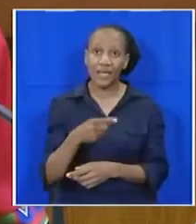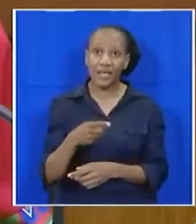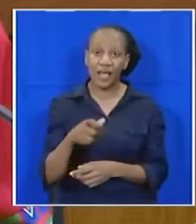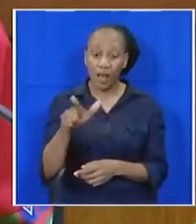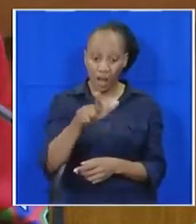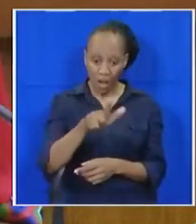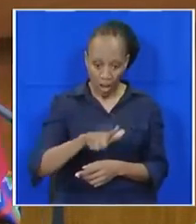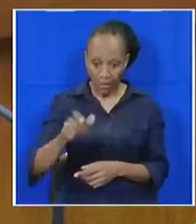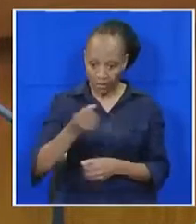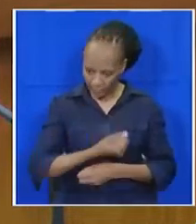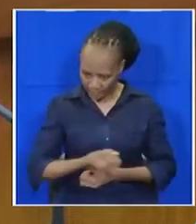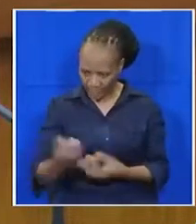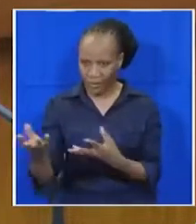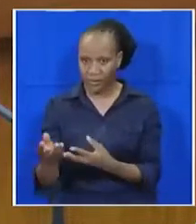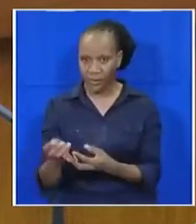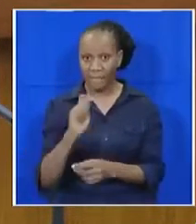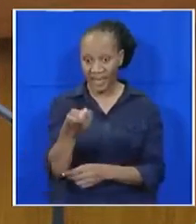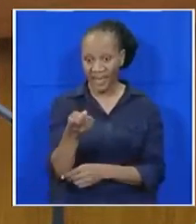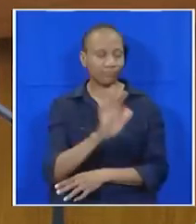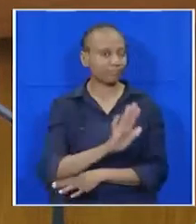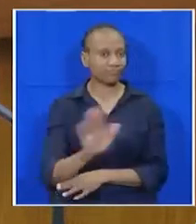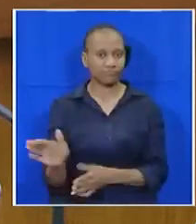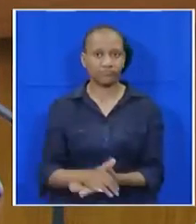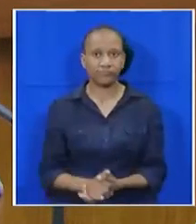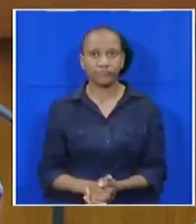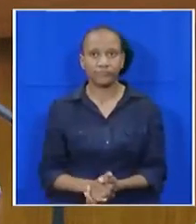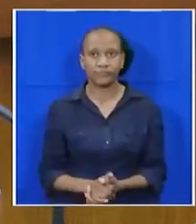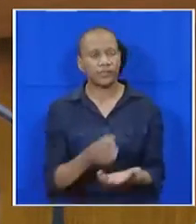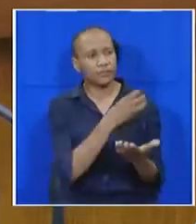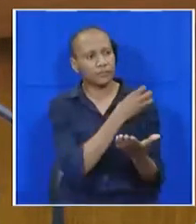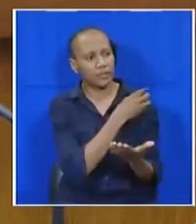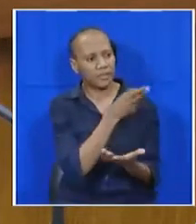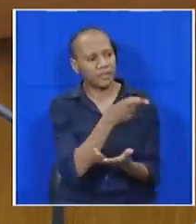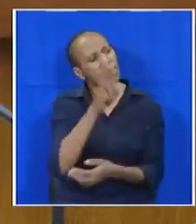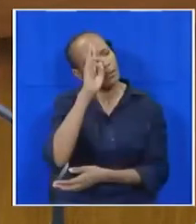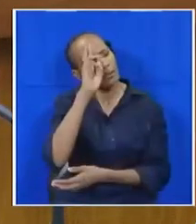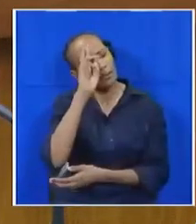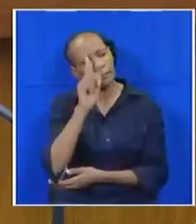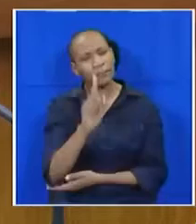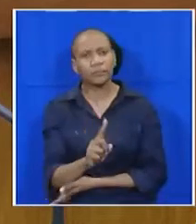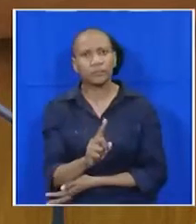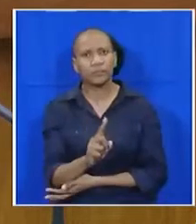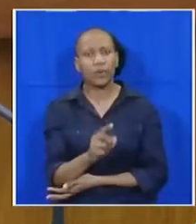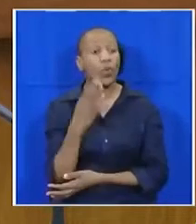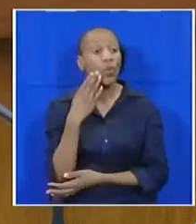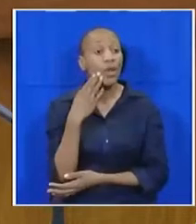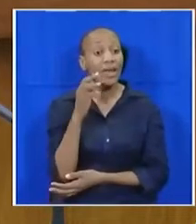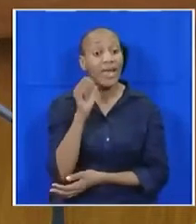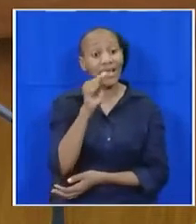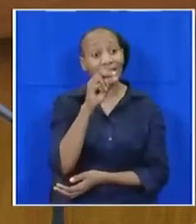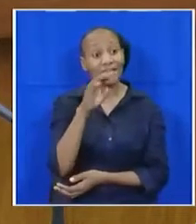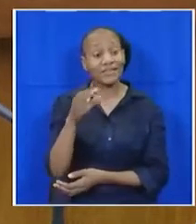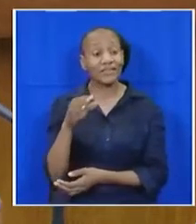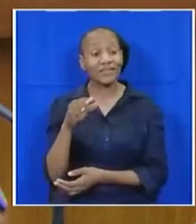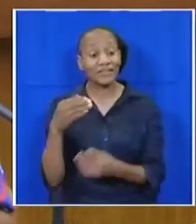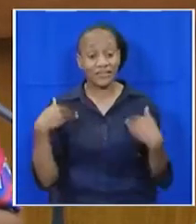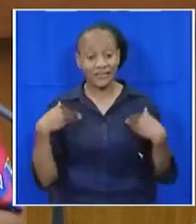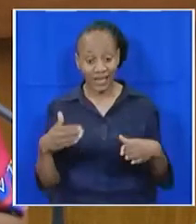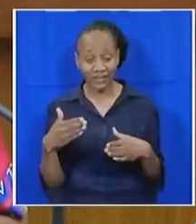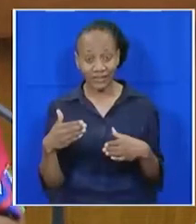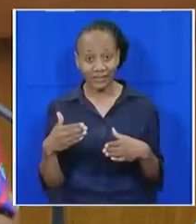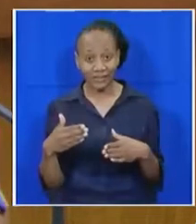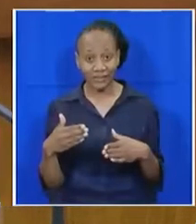without competition. And then, Minister, let me just remind you that when the ANC first came into power in